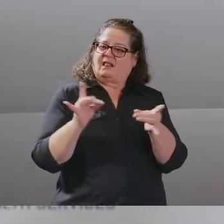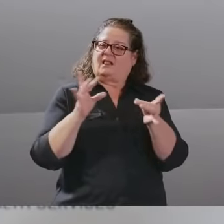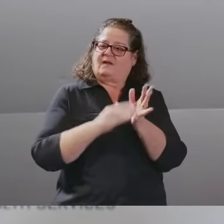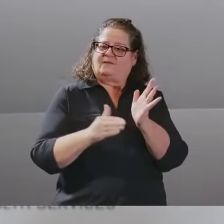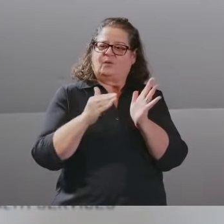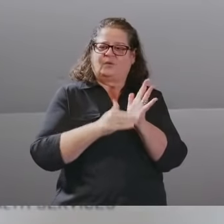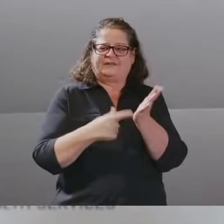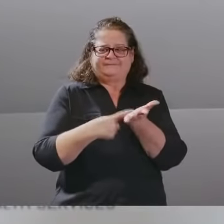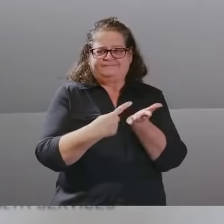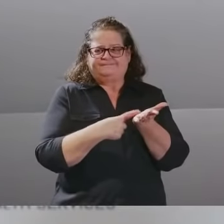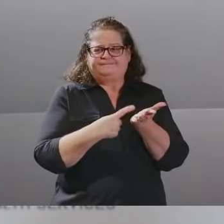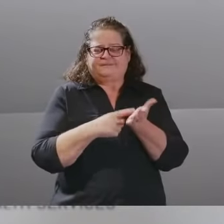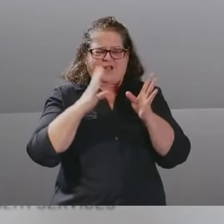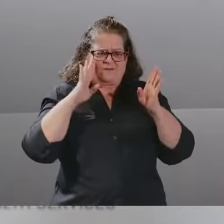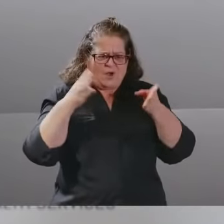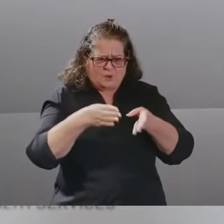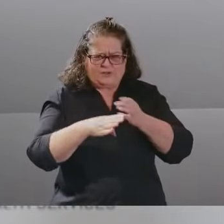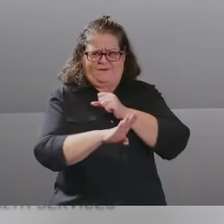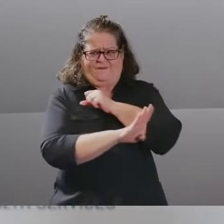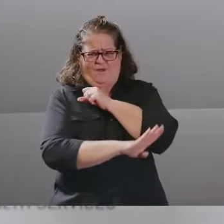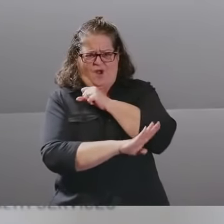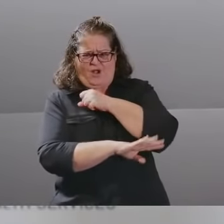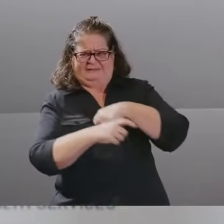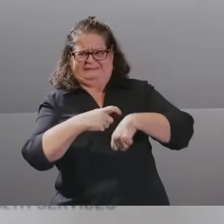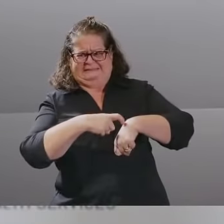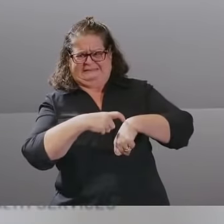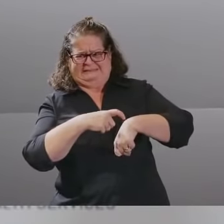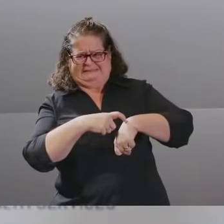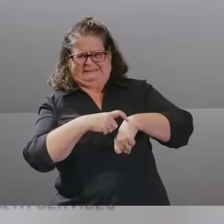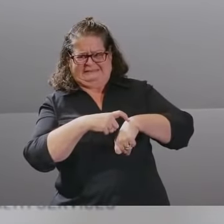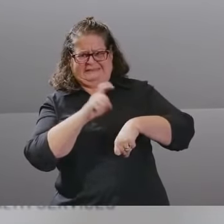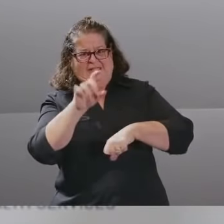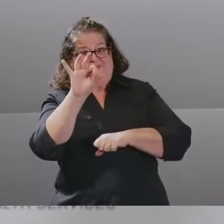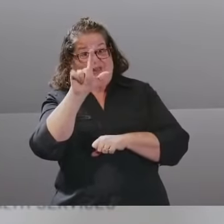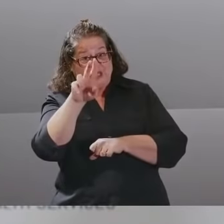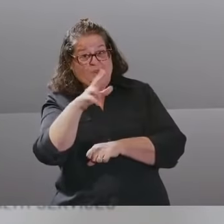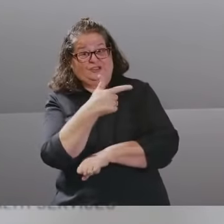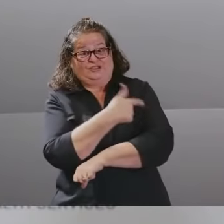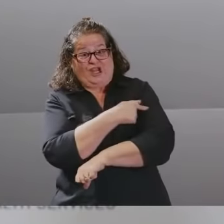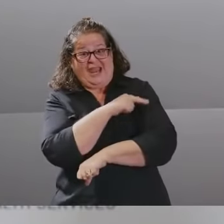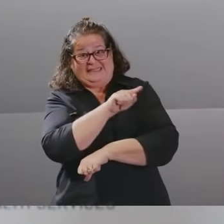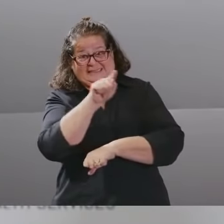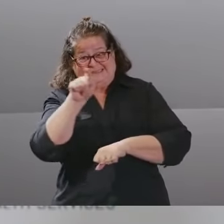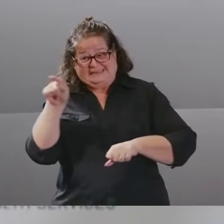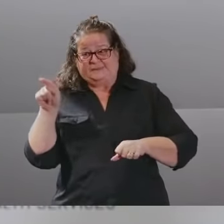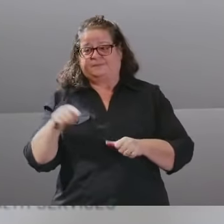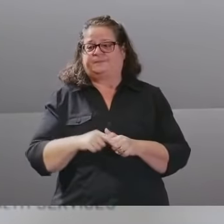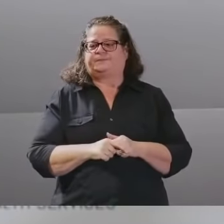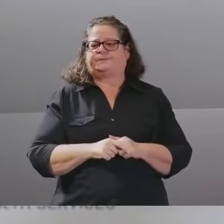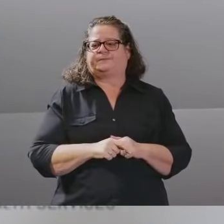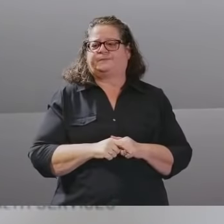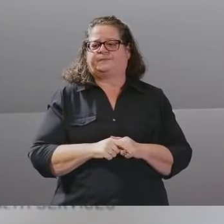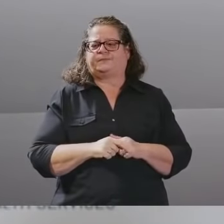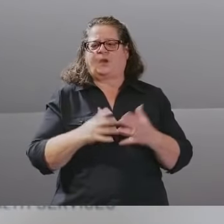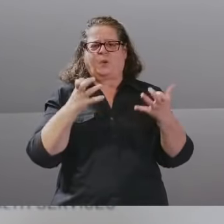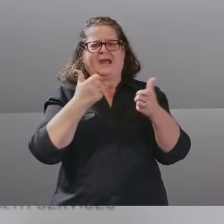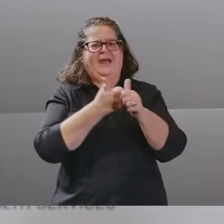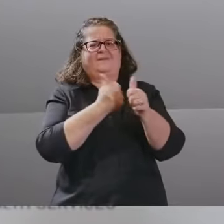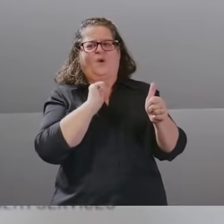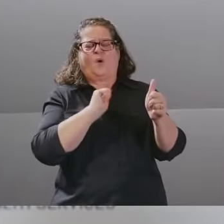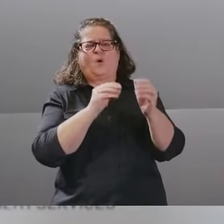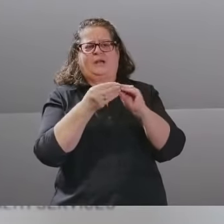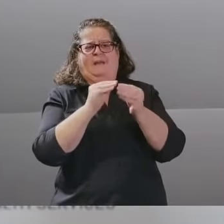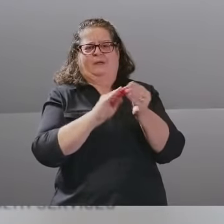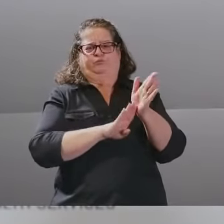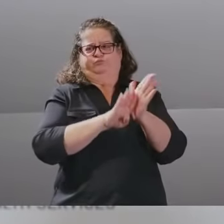and flu shots and mitigations, is that we avoid those types of spikes going forward.